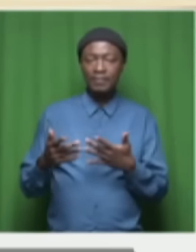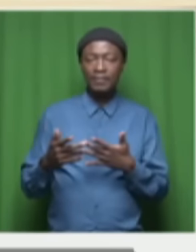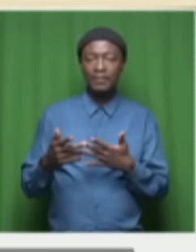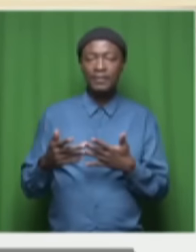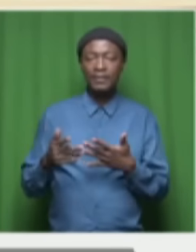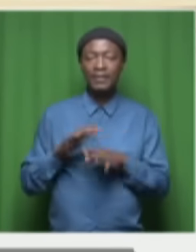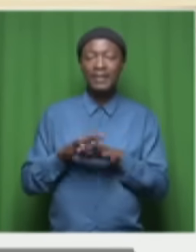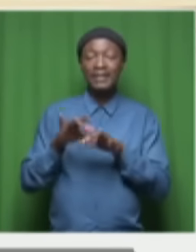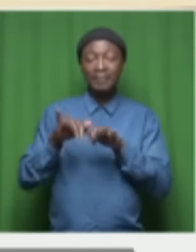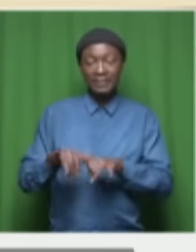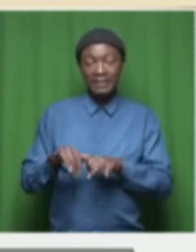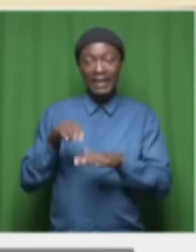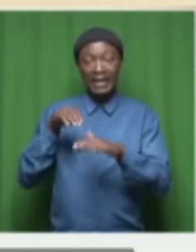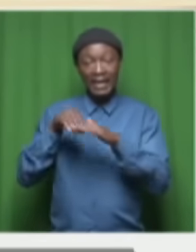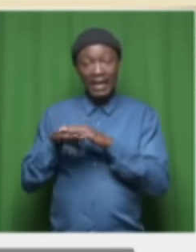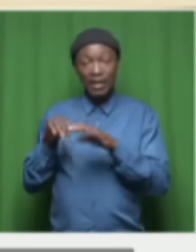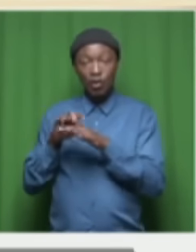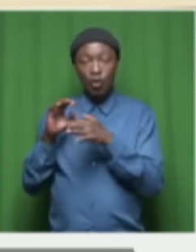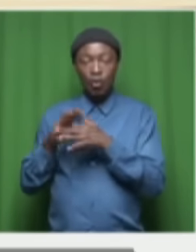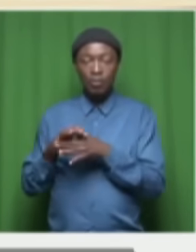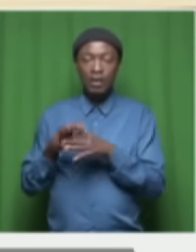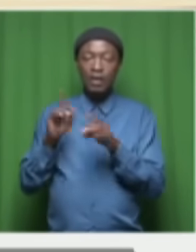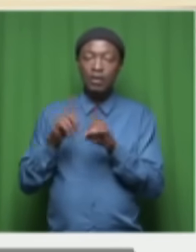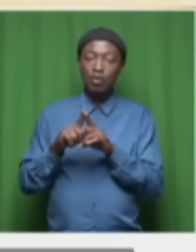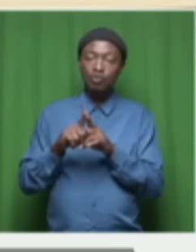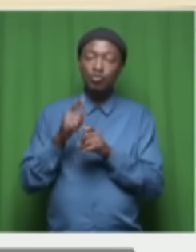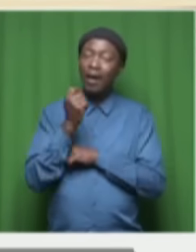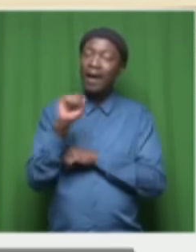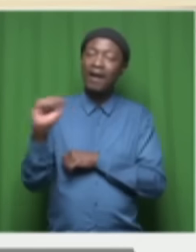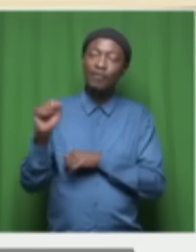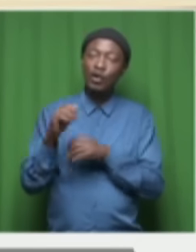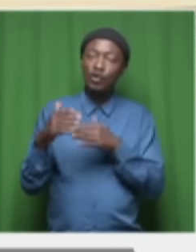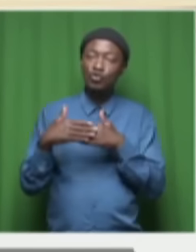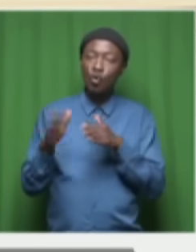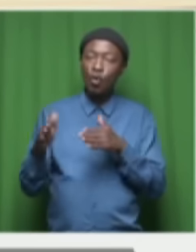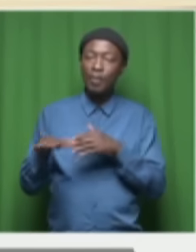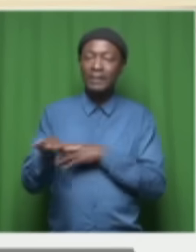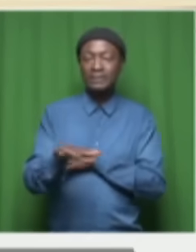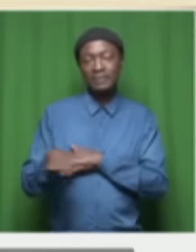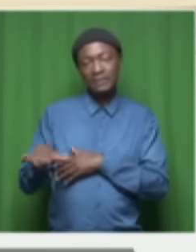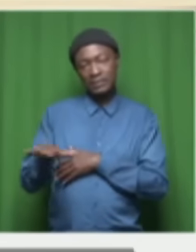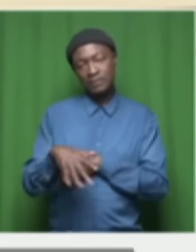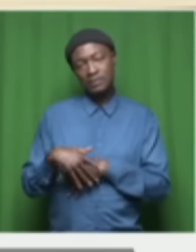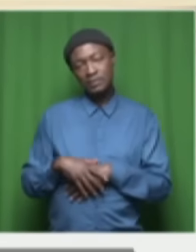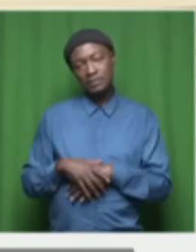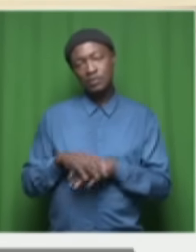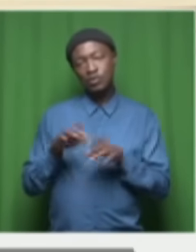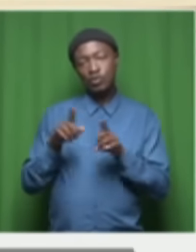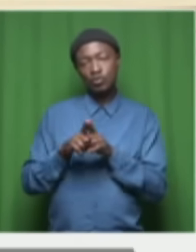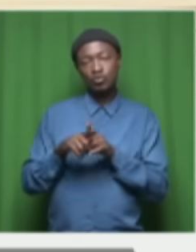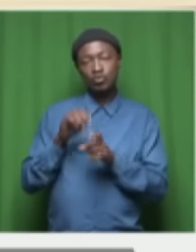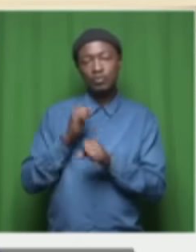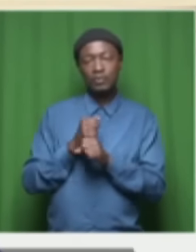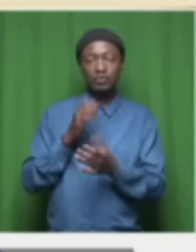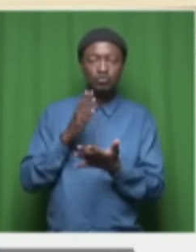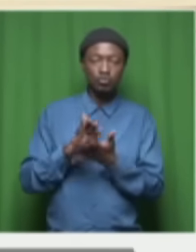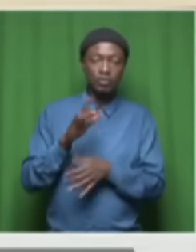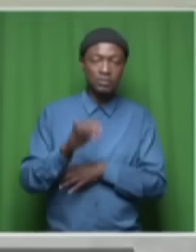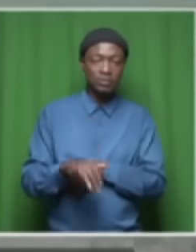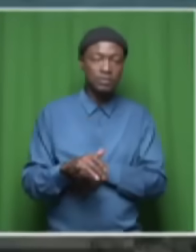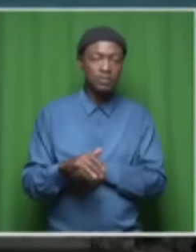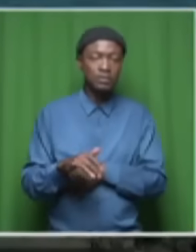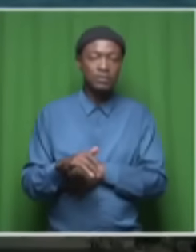they have to stay indoors and also avoid open spaces, and also making sure that